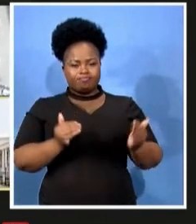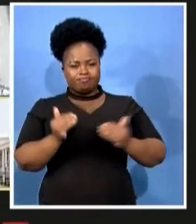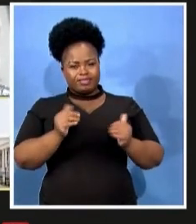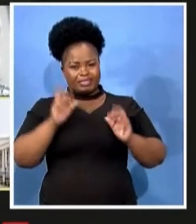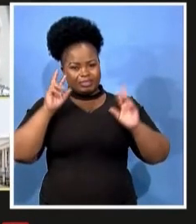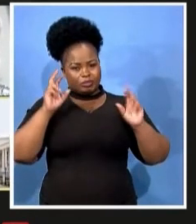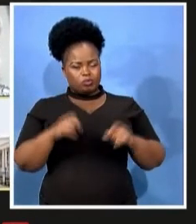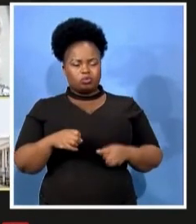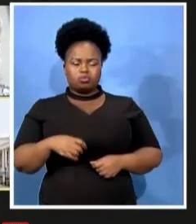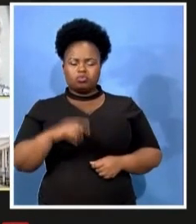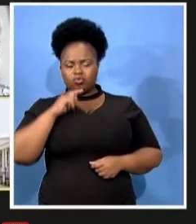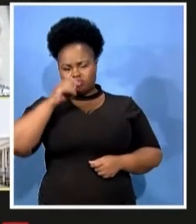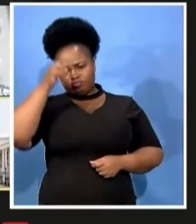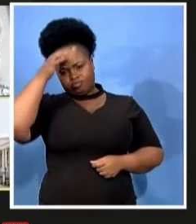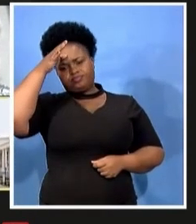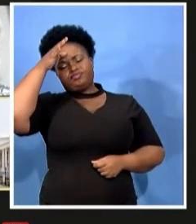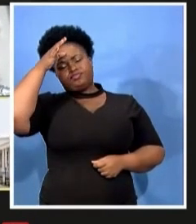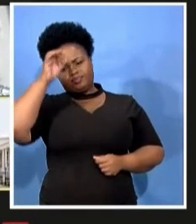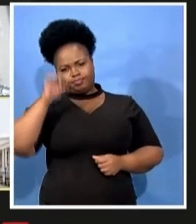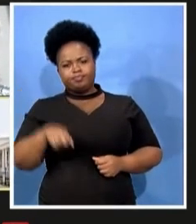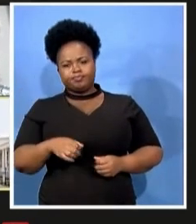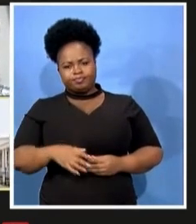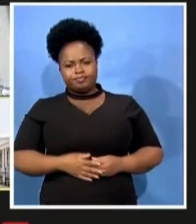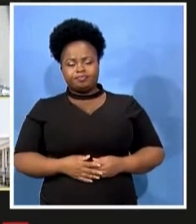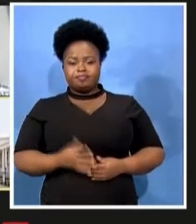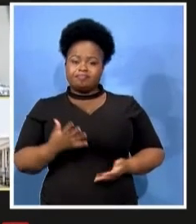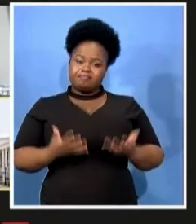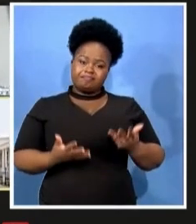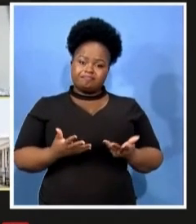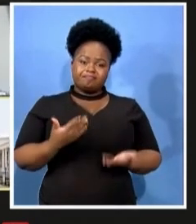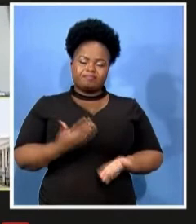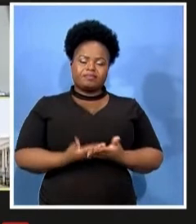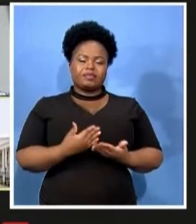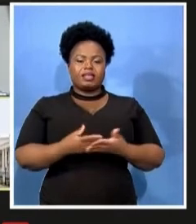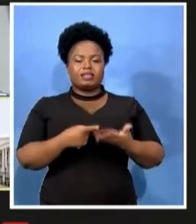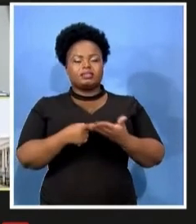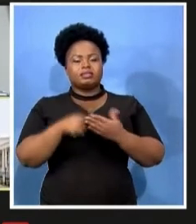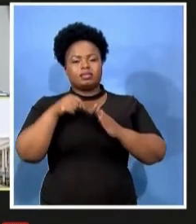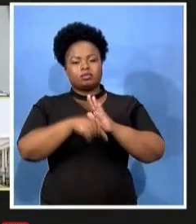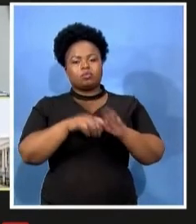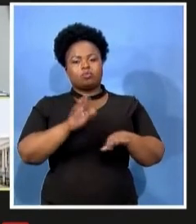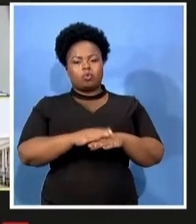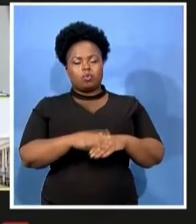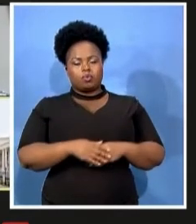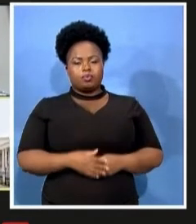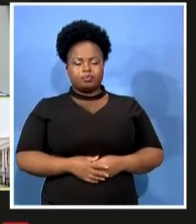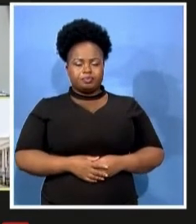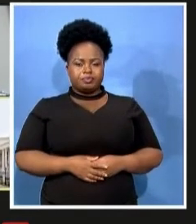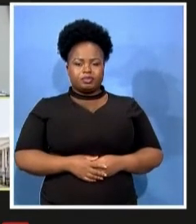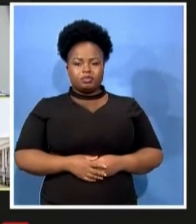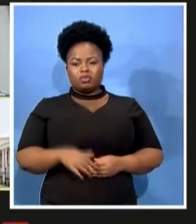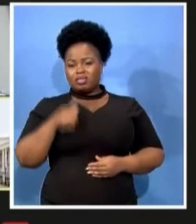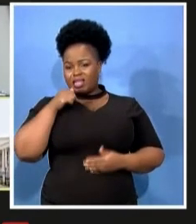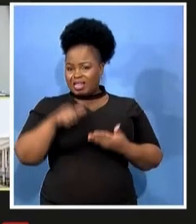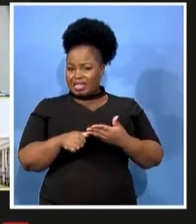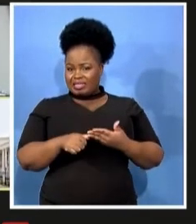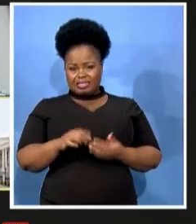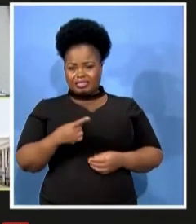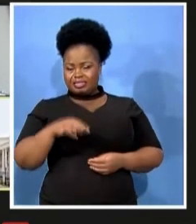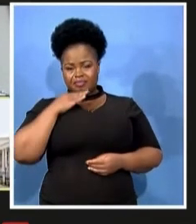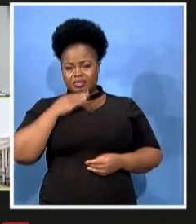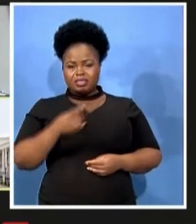maybe they can be able to be debating from an informed position. So the letter is not saying there's no debate, it says at this stage.